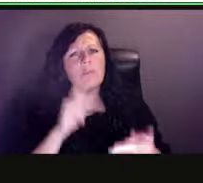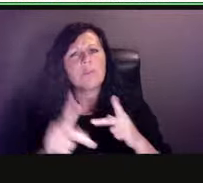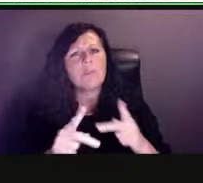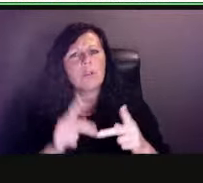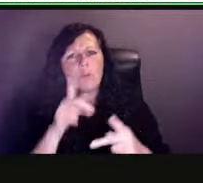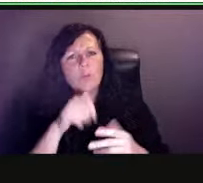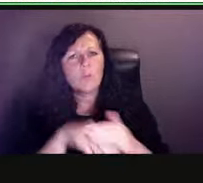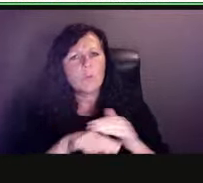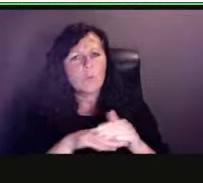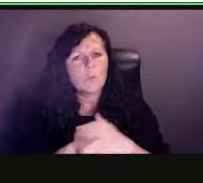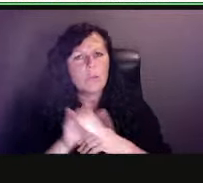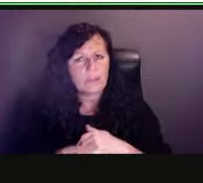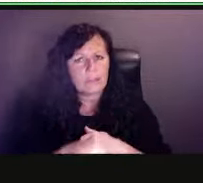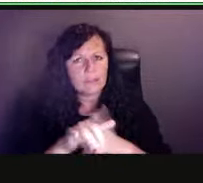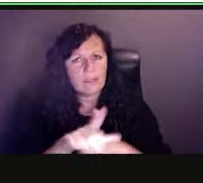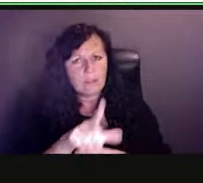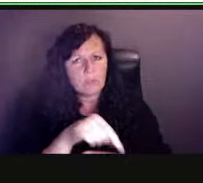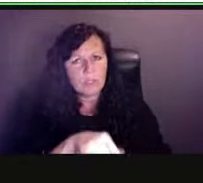this library?